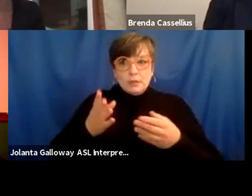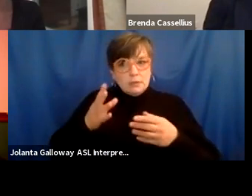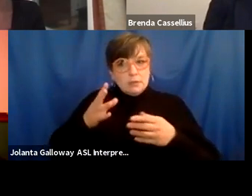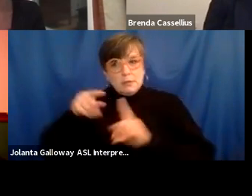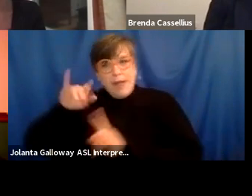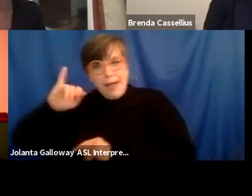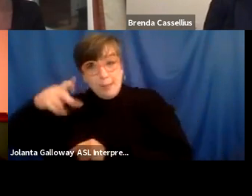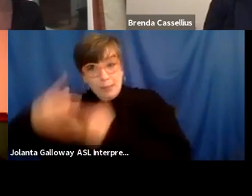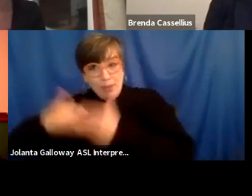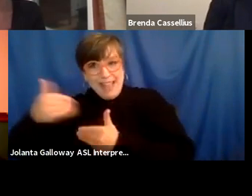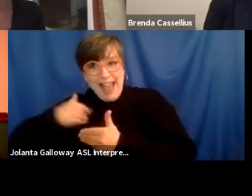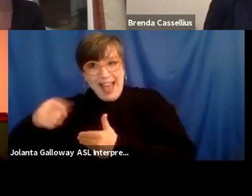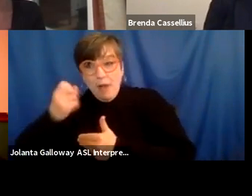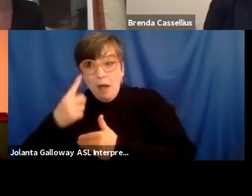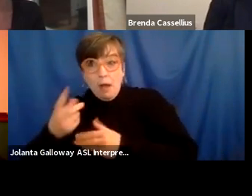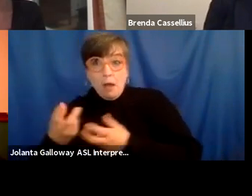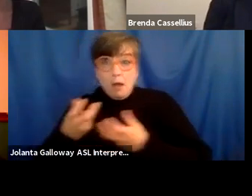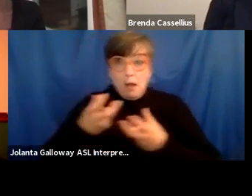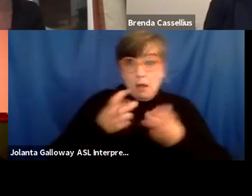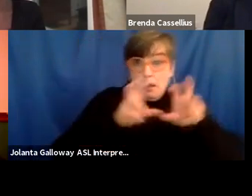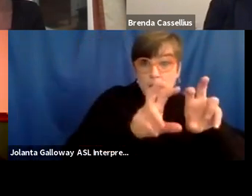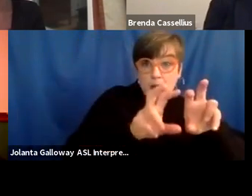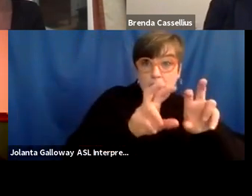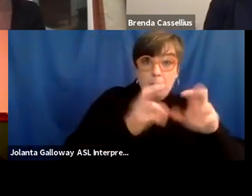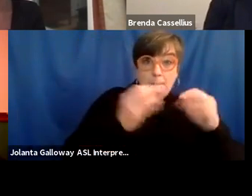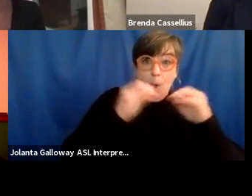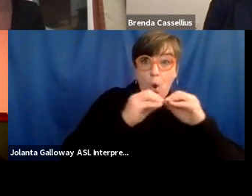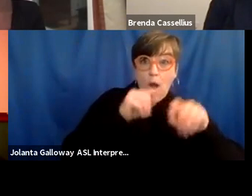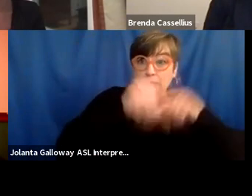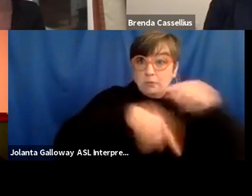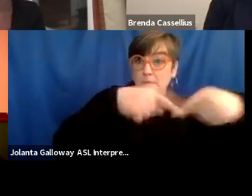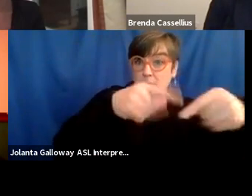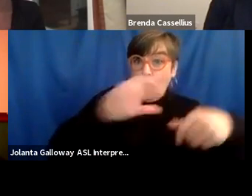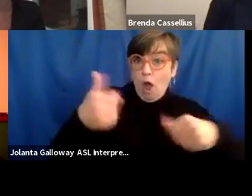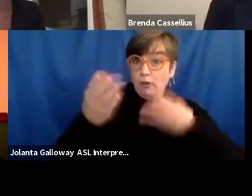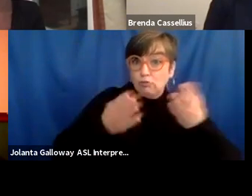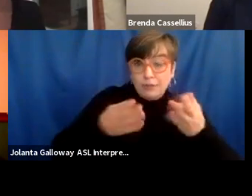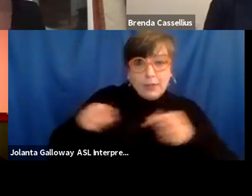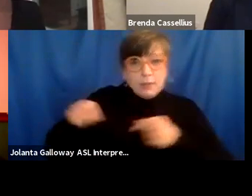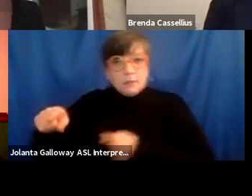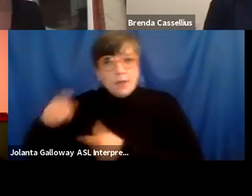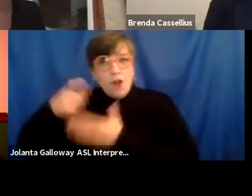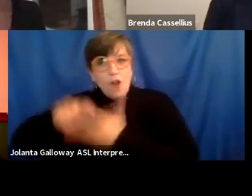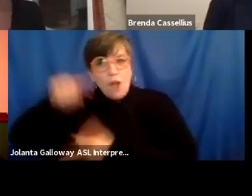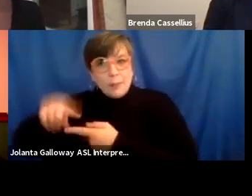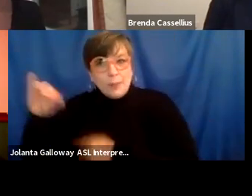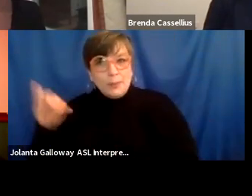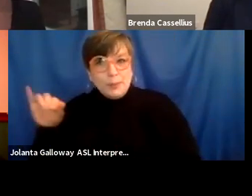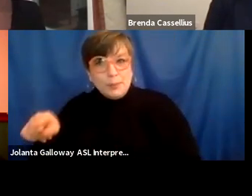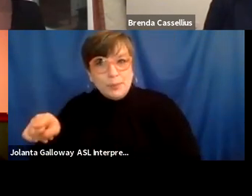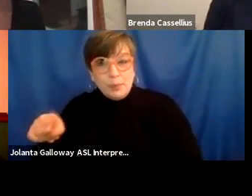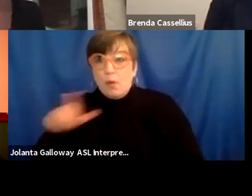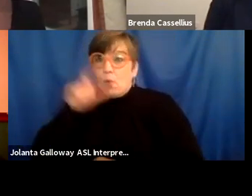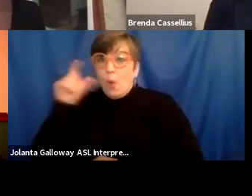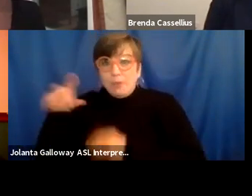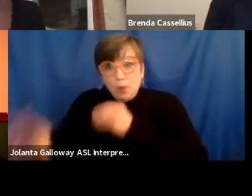process allows us to lower IEP costs. Because if people don't need to write it into an individualized plan to get access to a social worker,